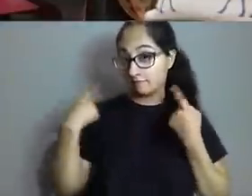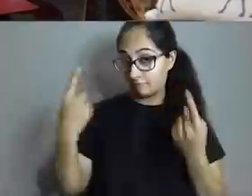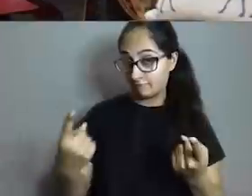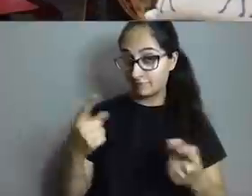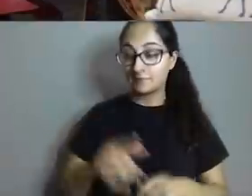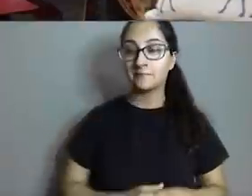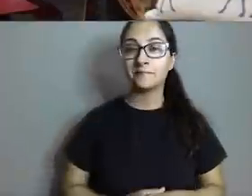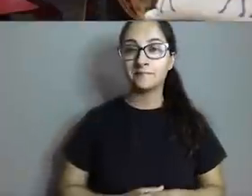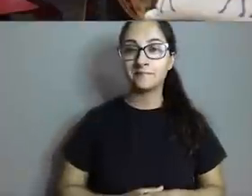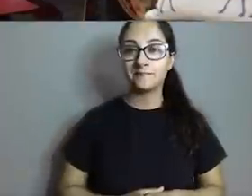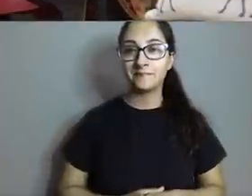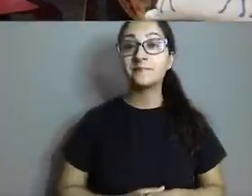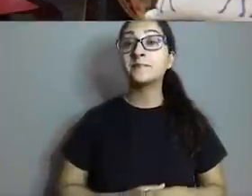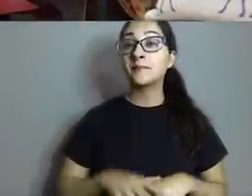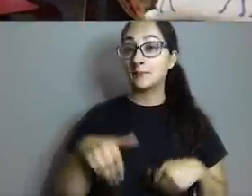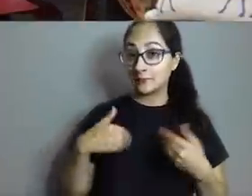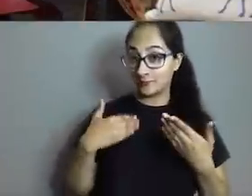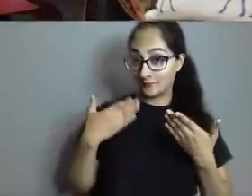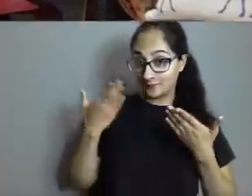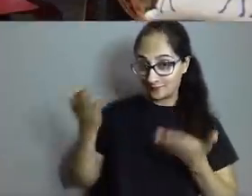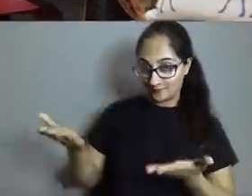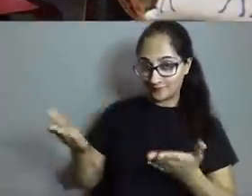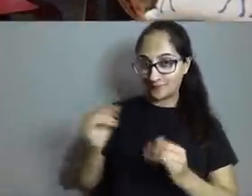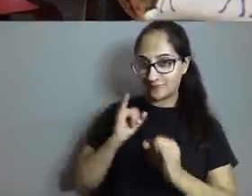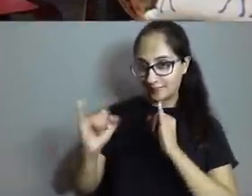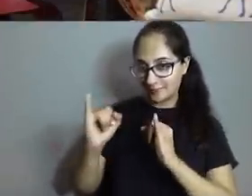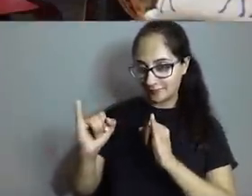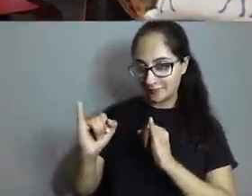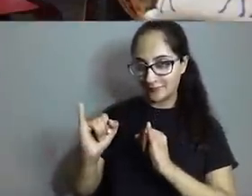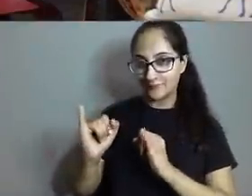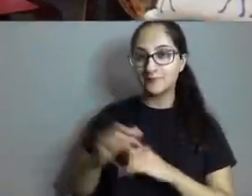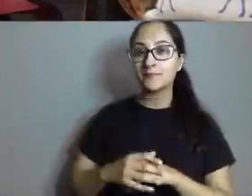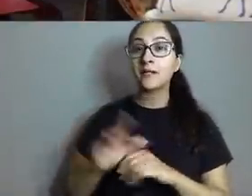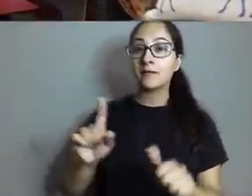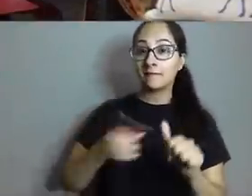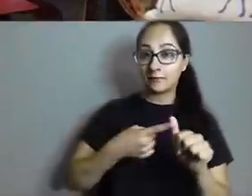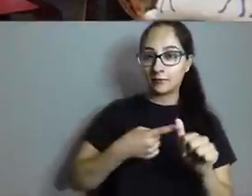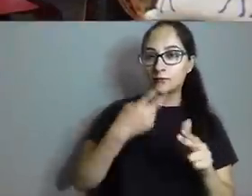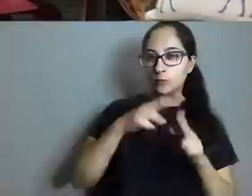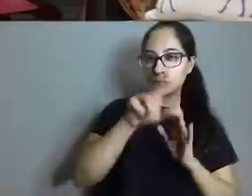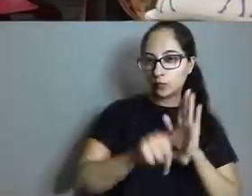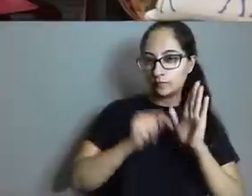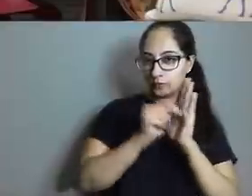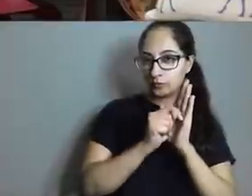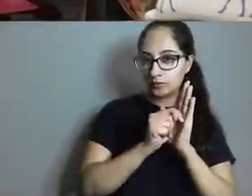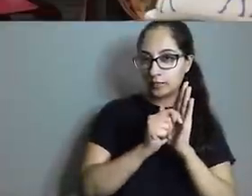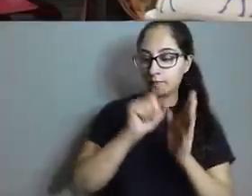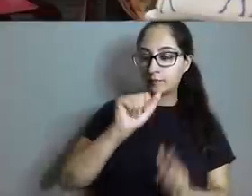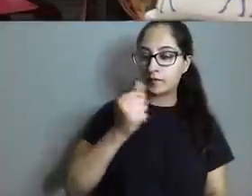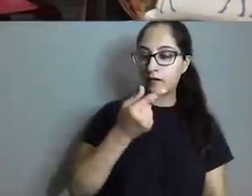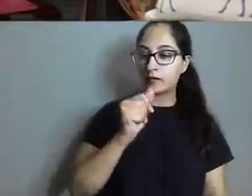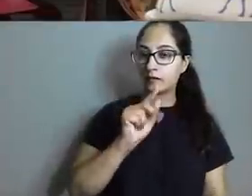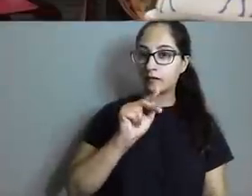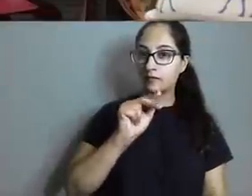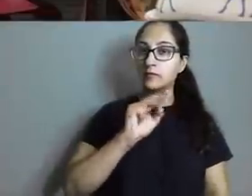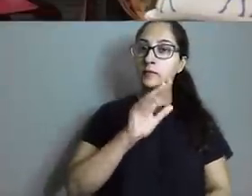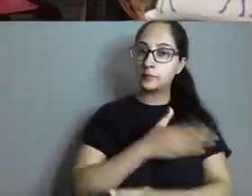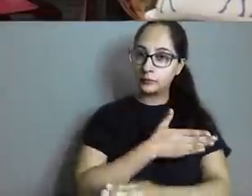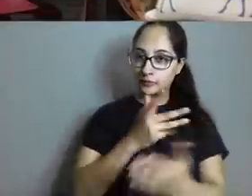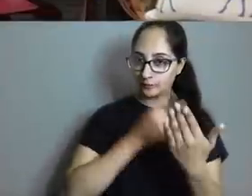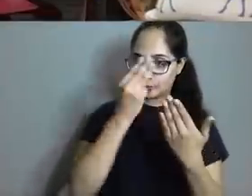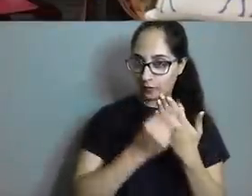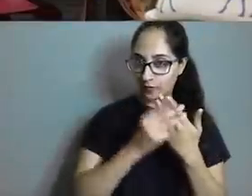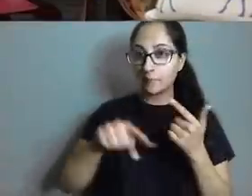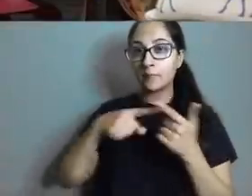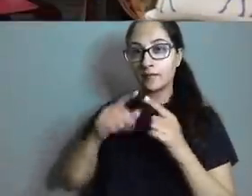2005. on that note note we want to show you a quick video about the agakon music program before we